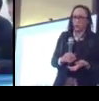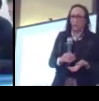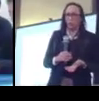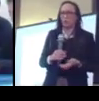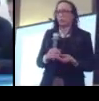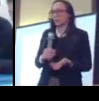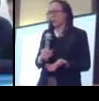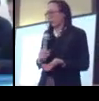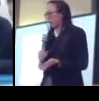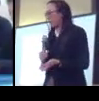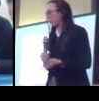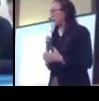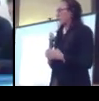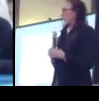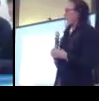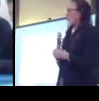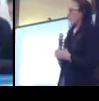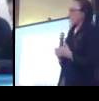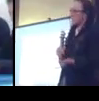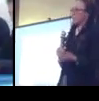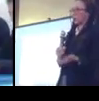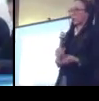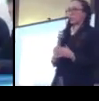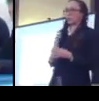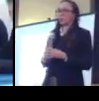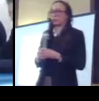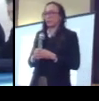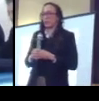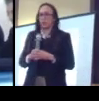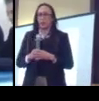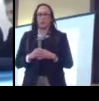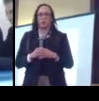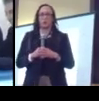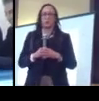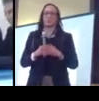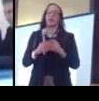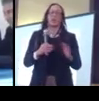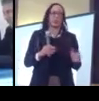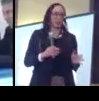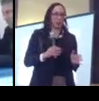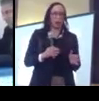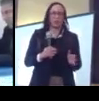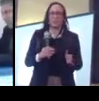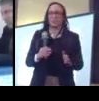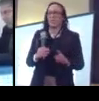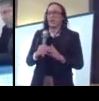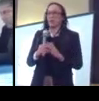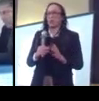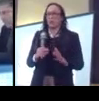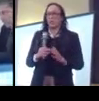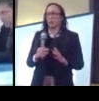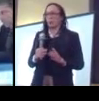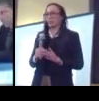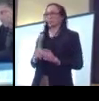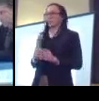that governs that coming on. And then the creation of the implementation task force. This is not the end of the process.